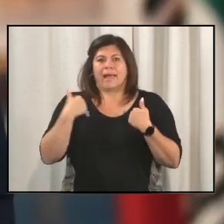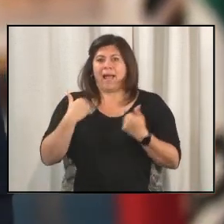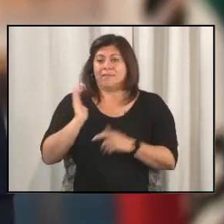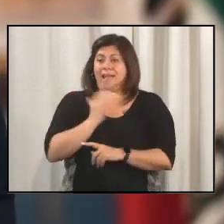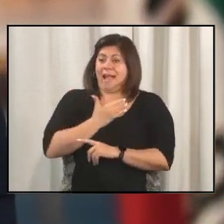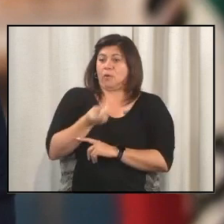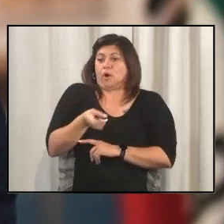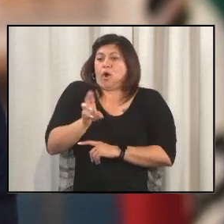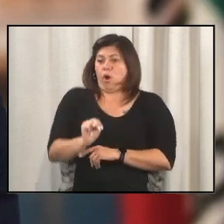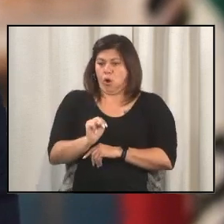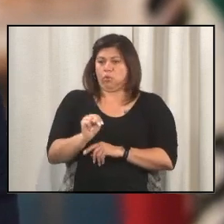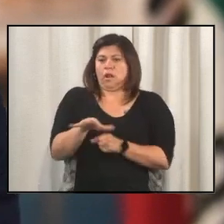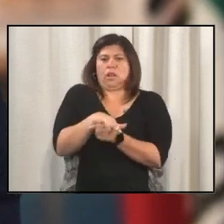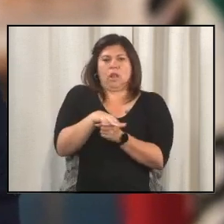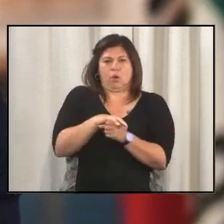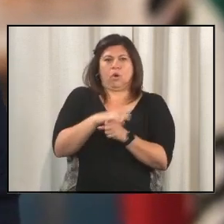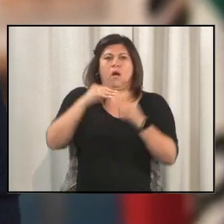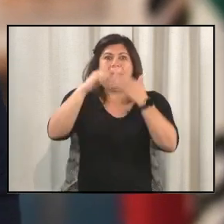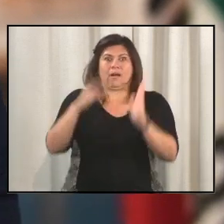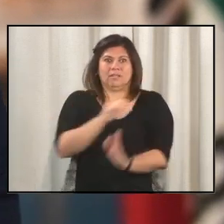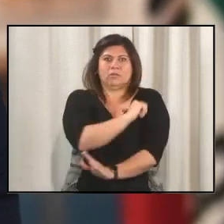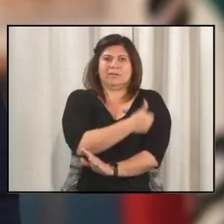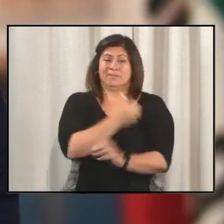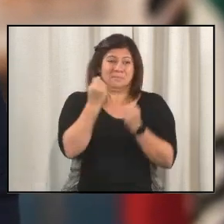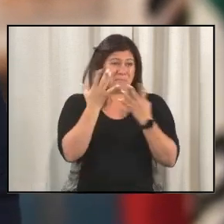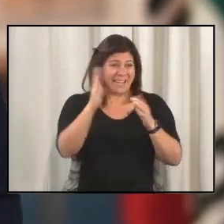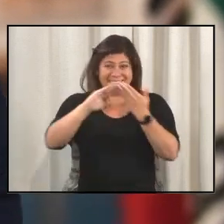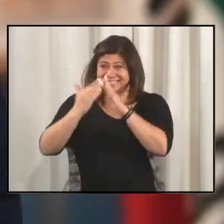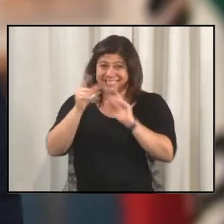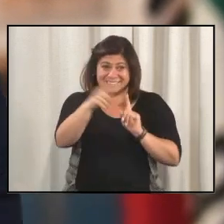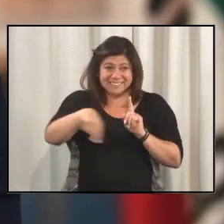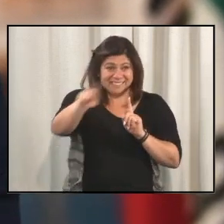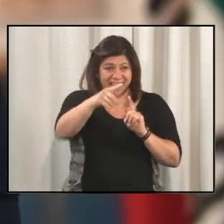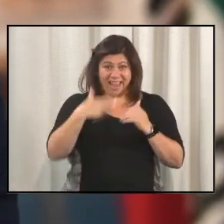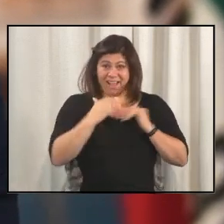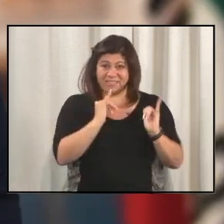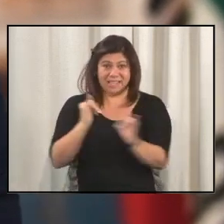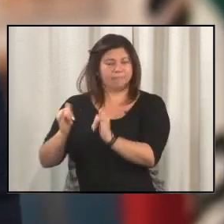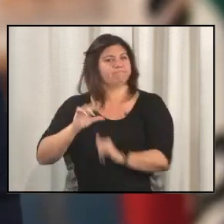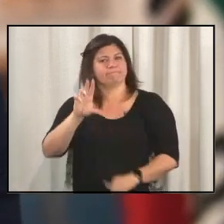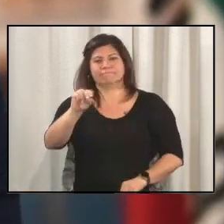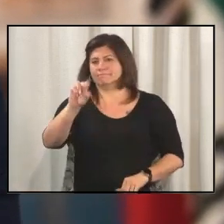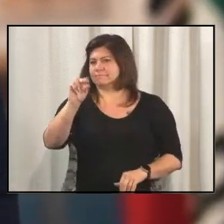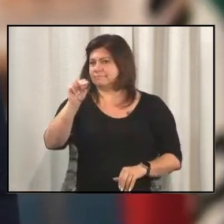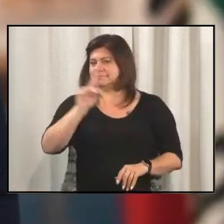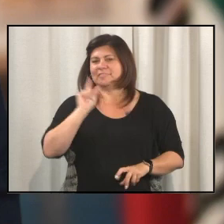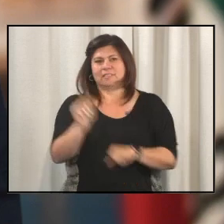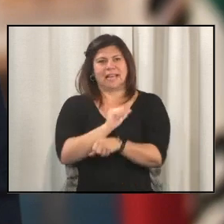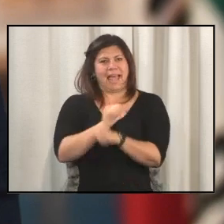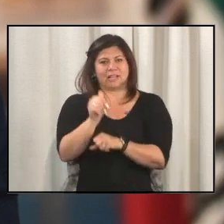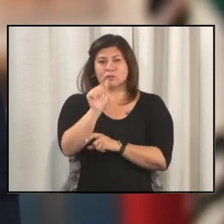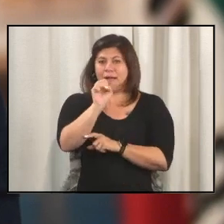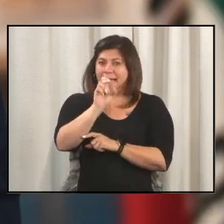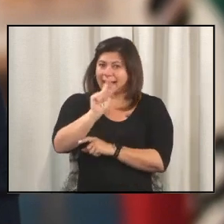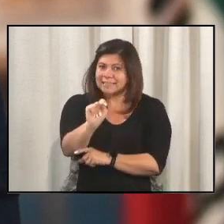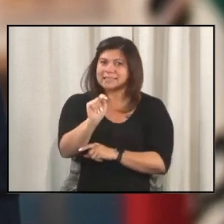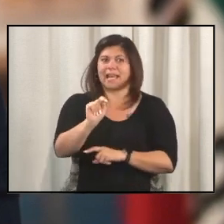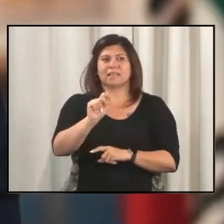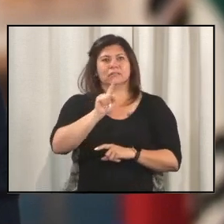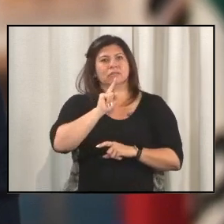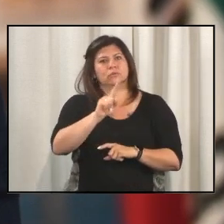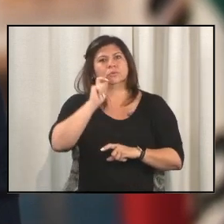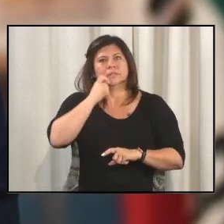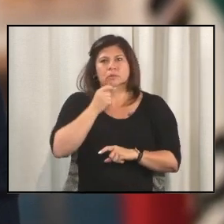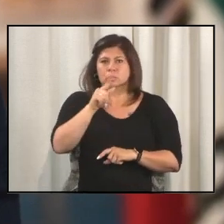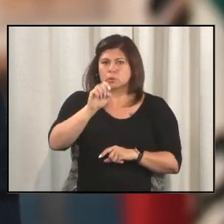own local housing authority. Many cities do not have that. It is an asset, an incredible tool in this fight to end